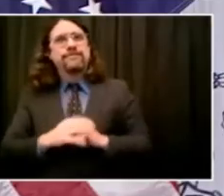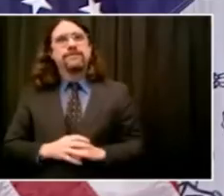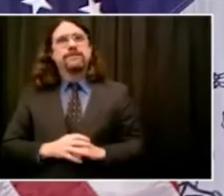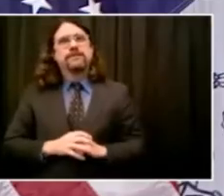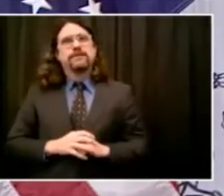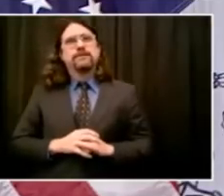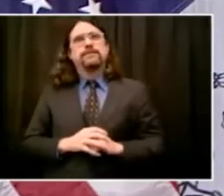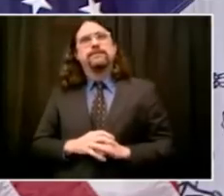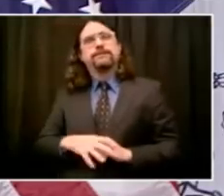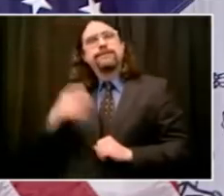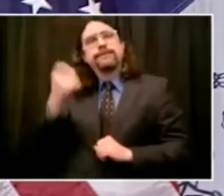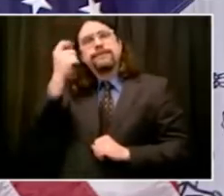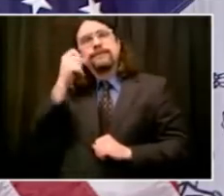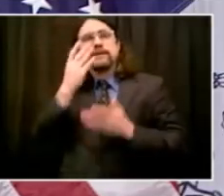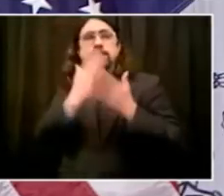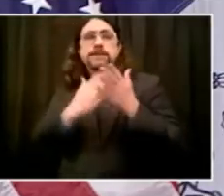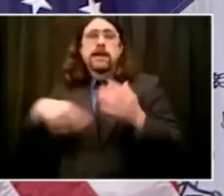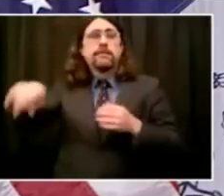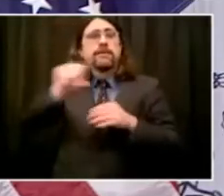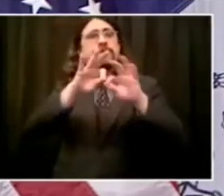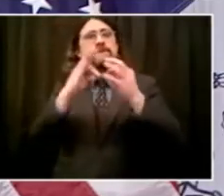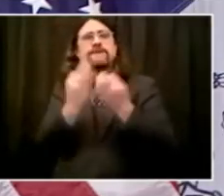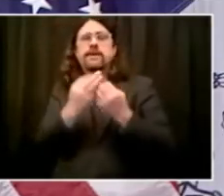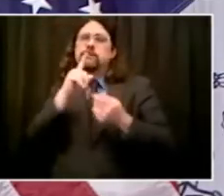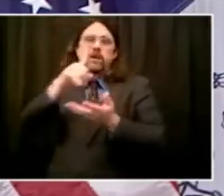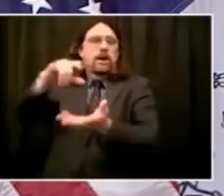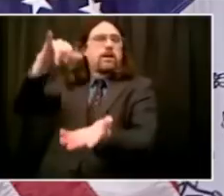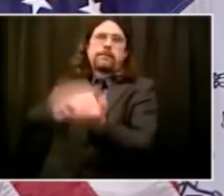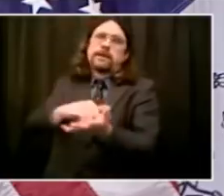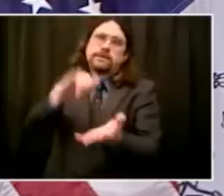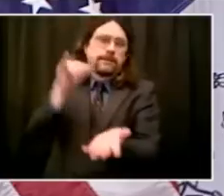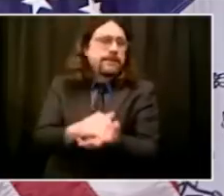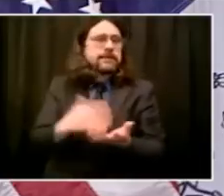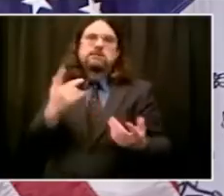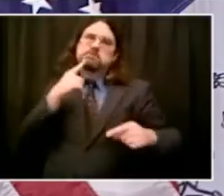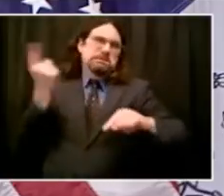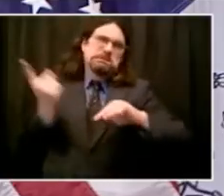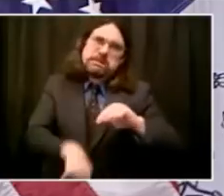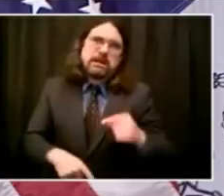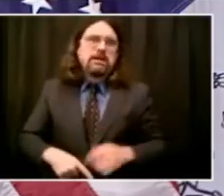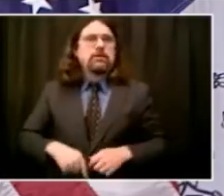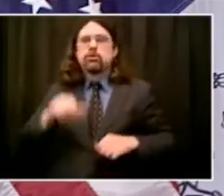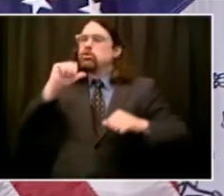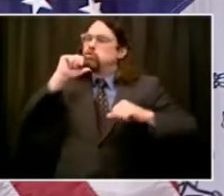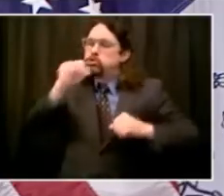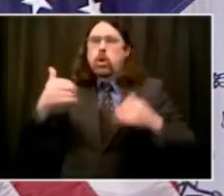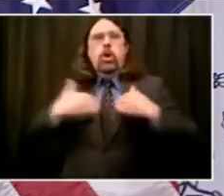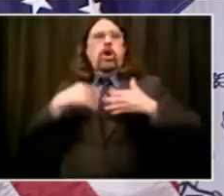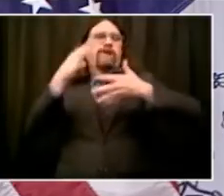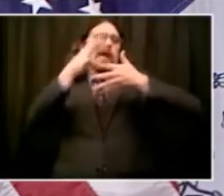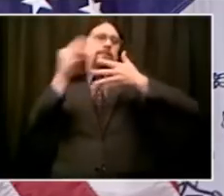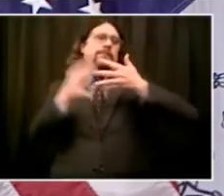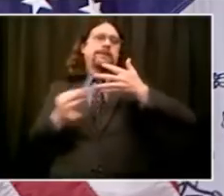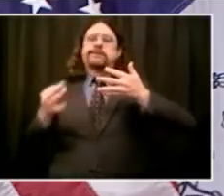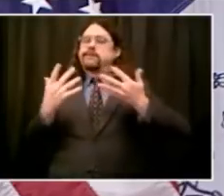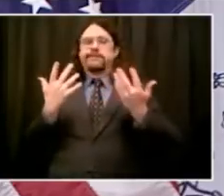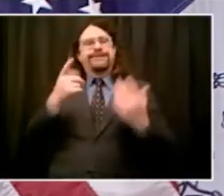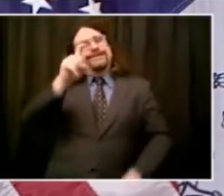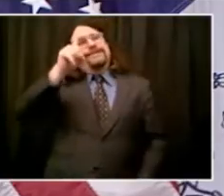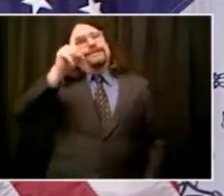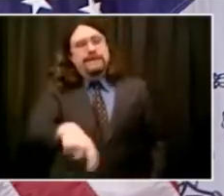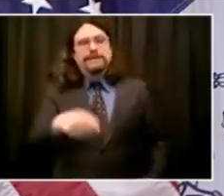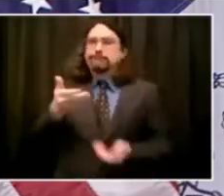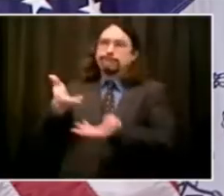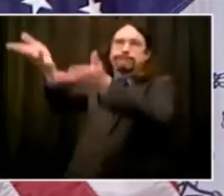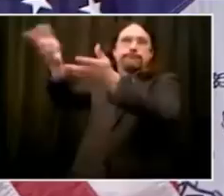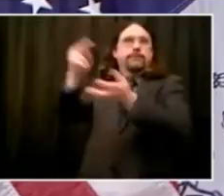structure that allows seniors to stay in their home and give them more support. I think that's what the future should be